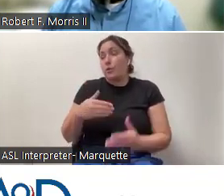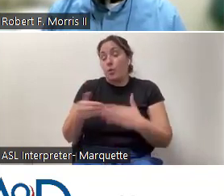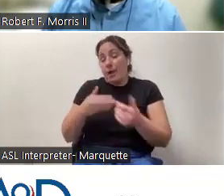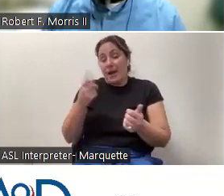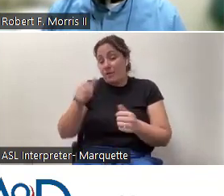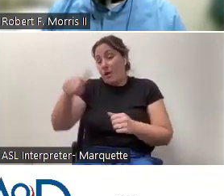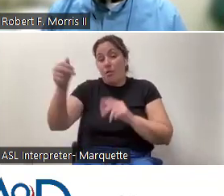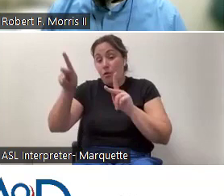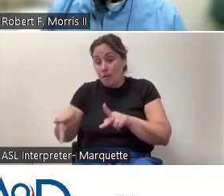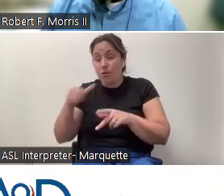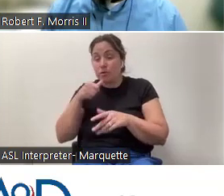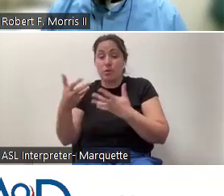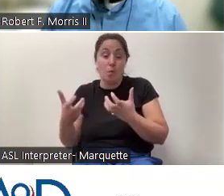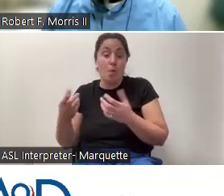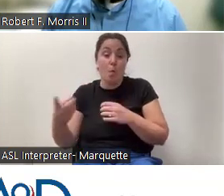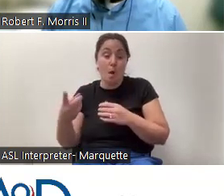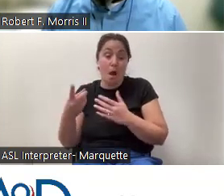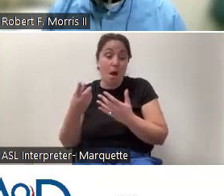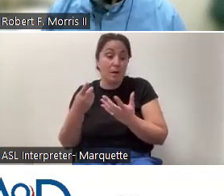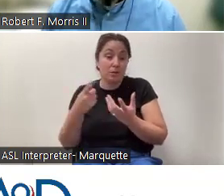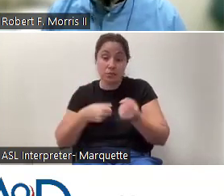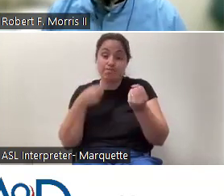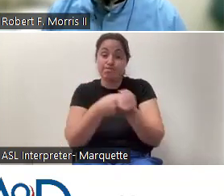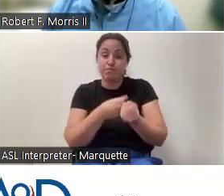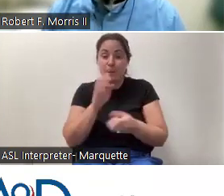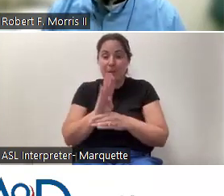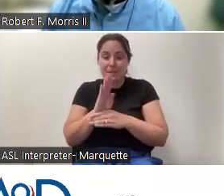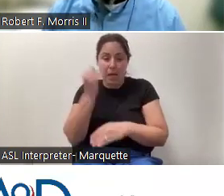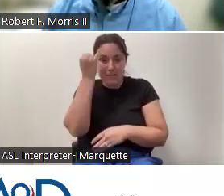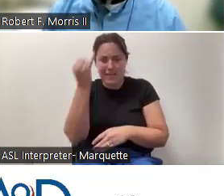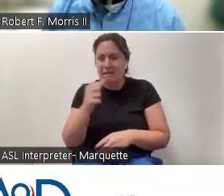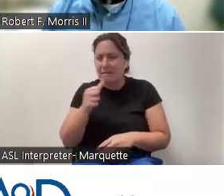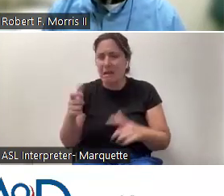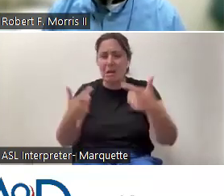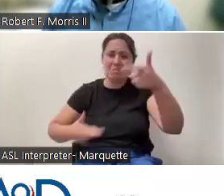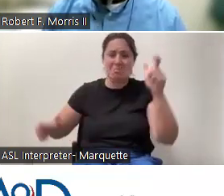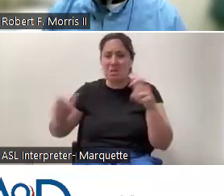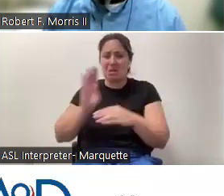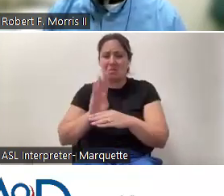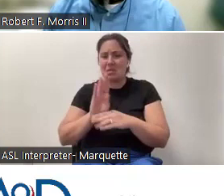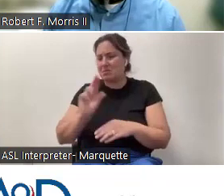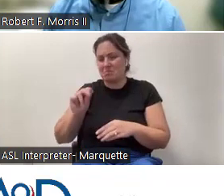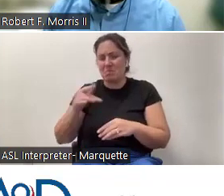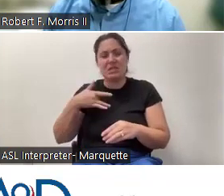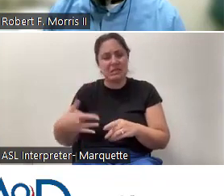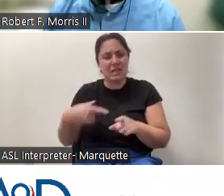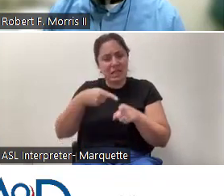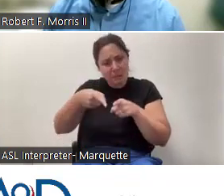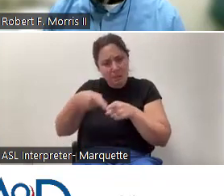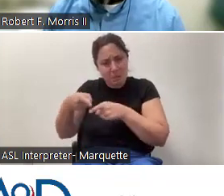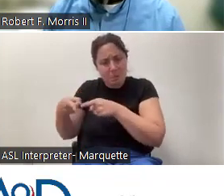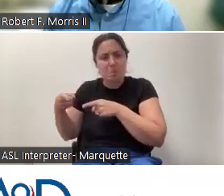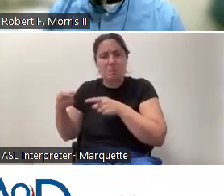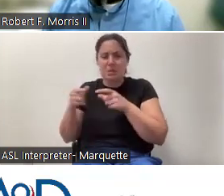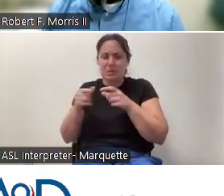into their business idea. And it's not a big business, it's a small business, kind of a niche community business. And they